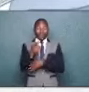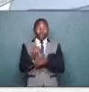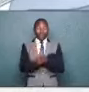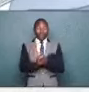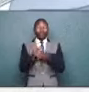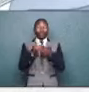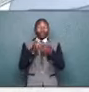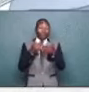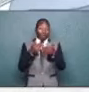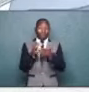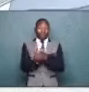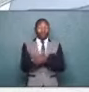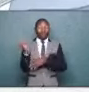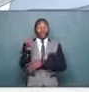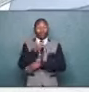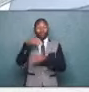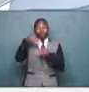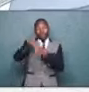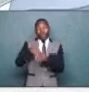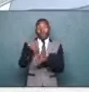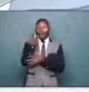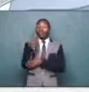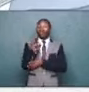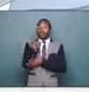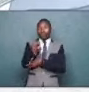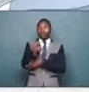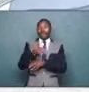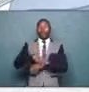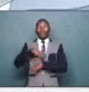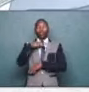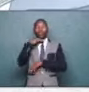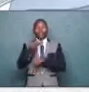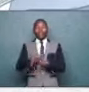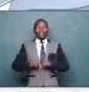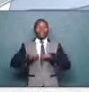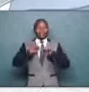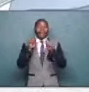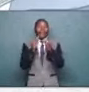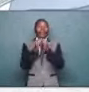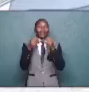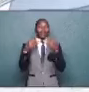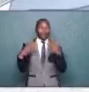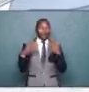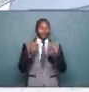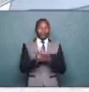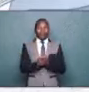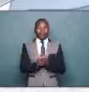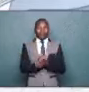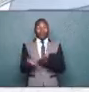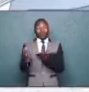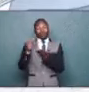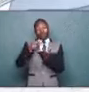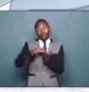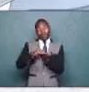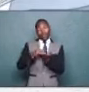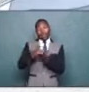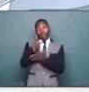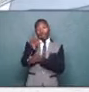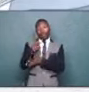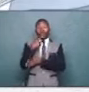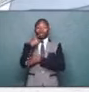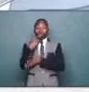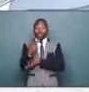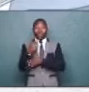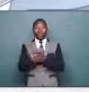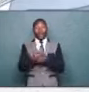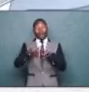or before polling day, that person would have attained the age of 18 years and is ordinarily